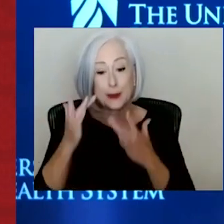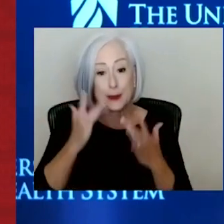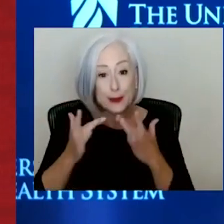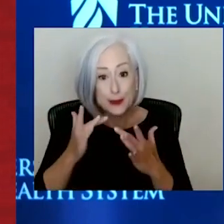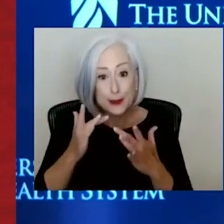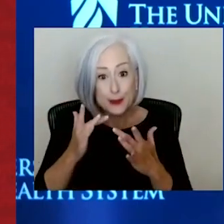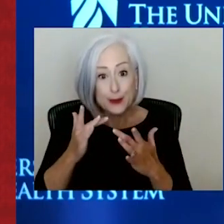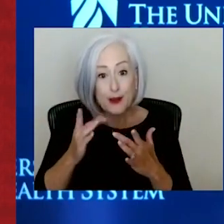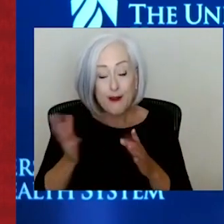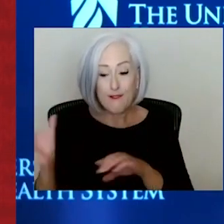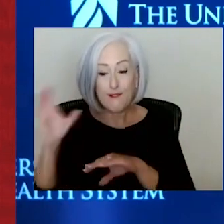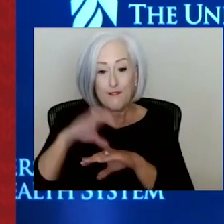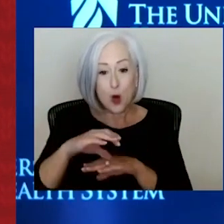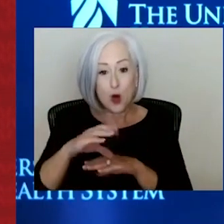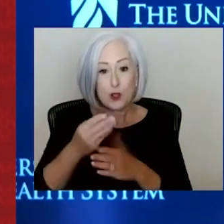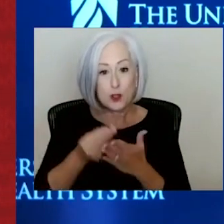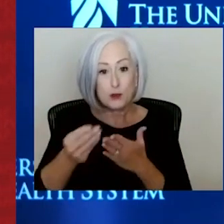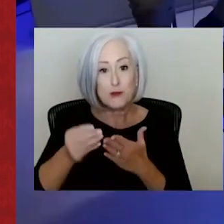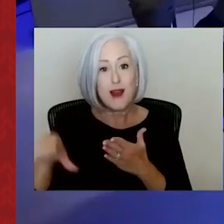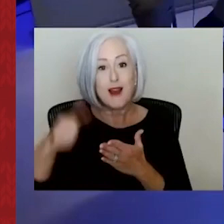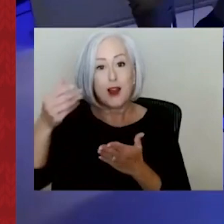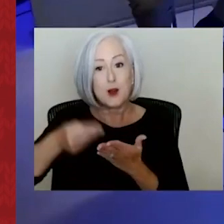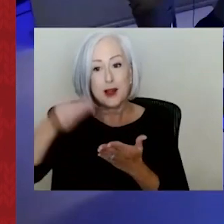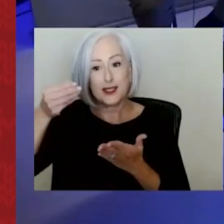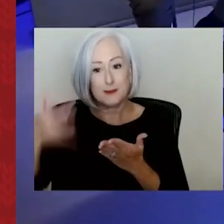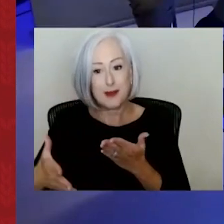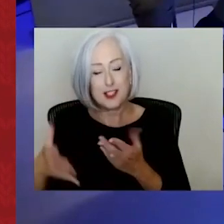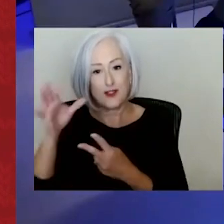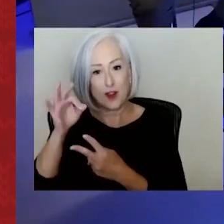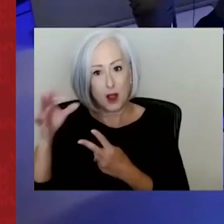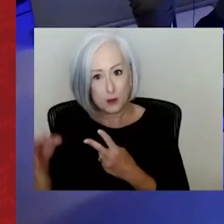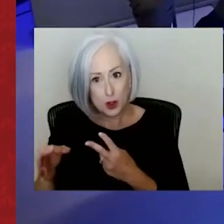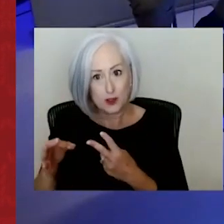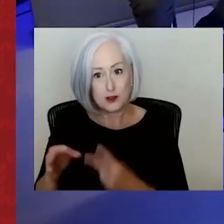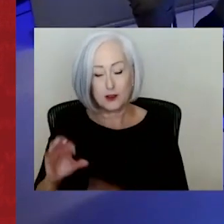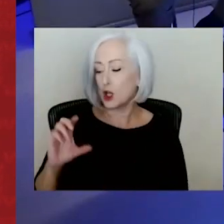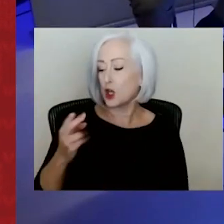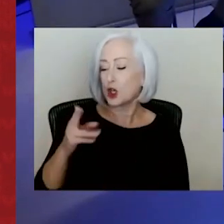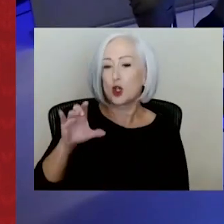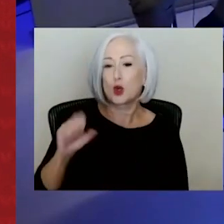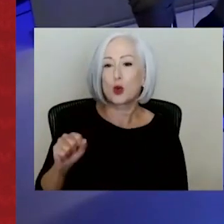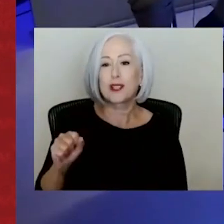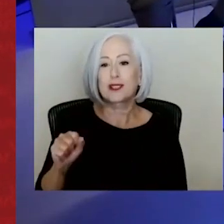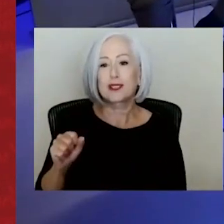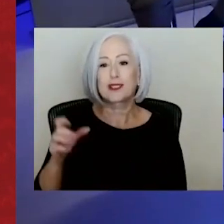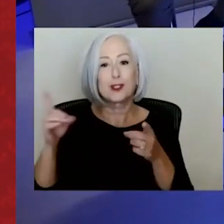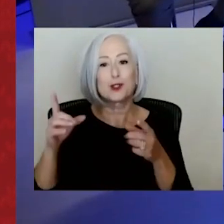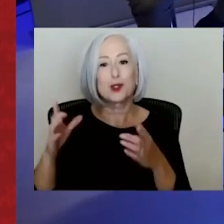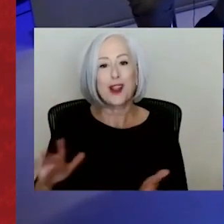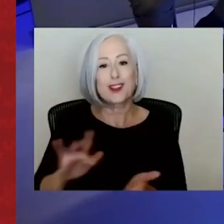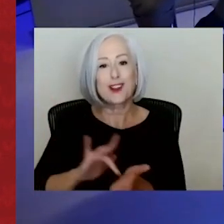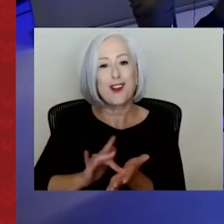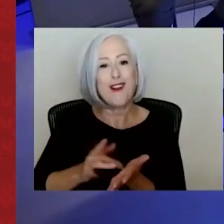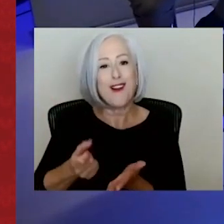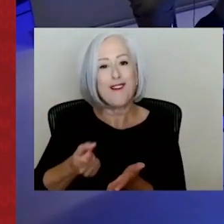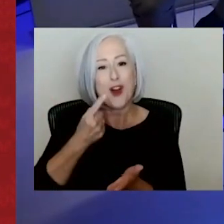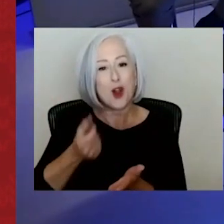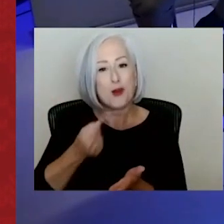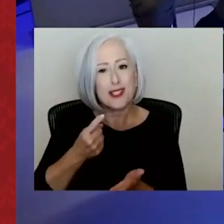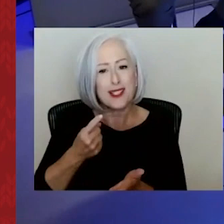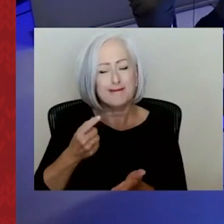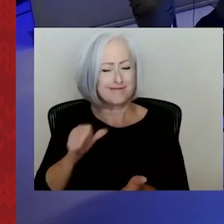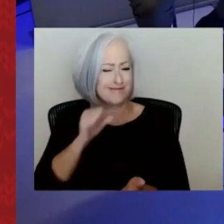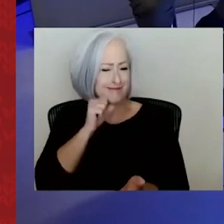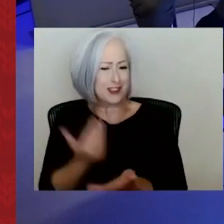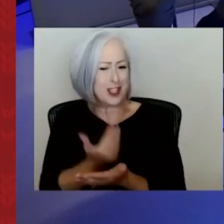more expensive alternative. Chris, as director of pharmacy, this is nothing to you. Nothing new for you, right? No, it is